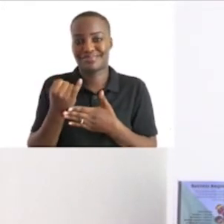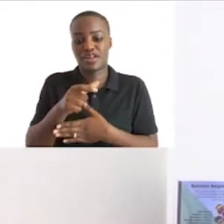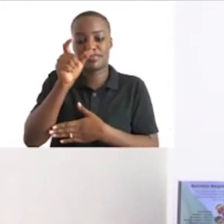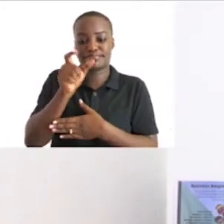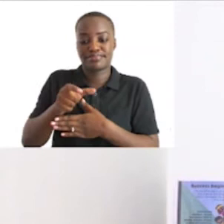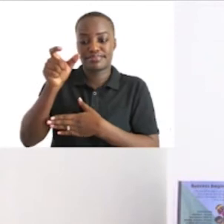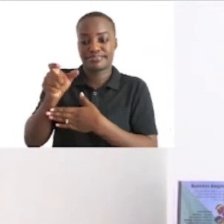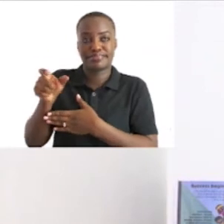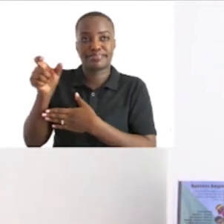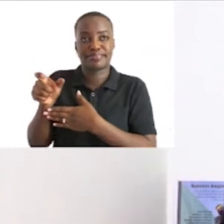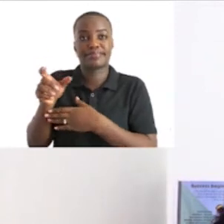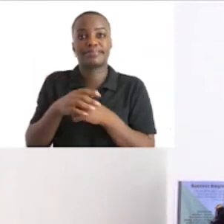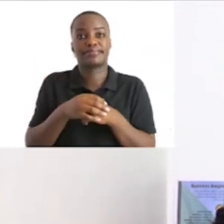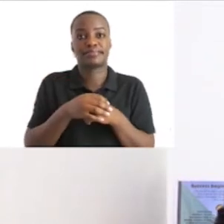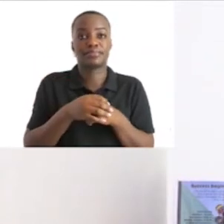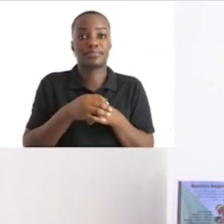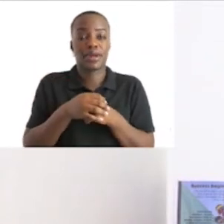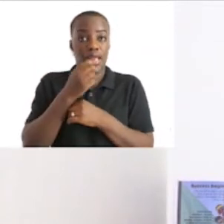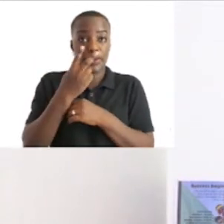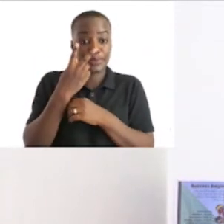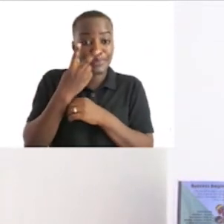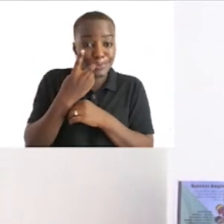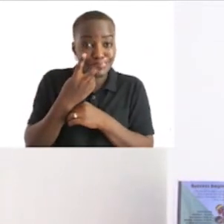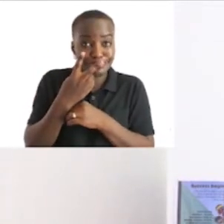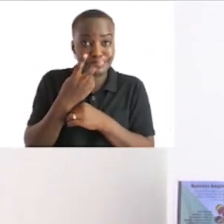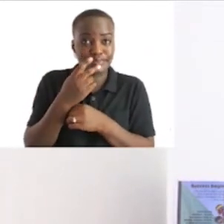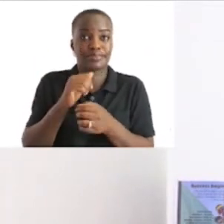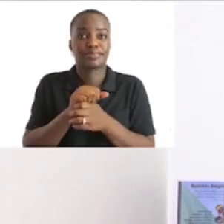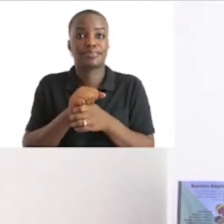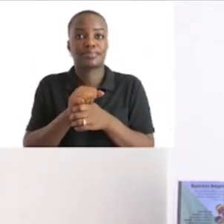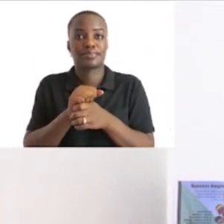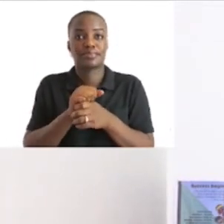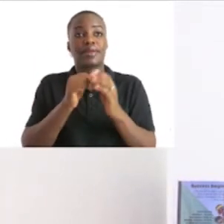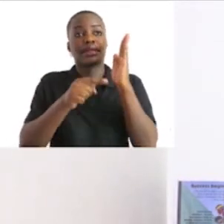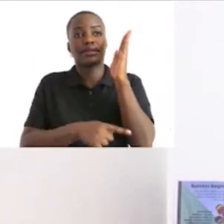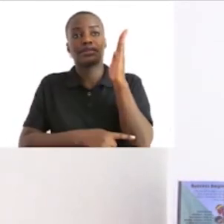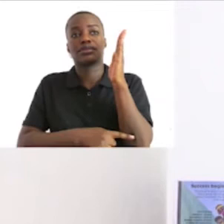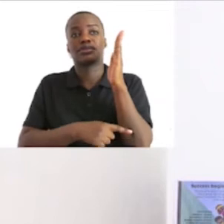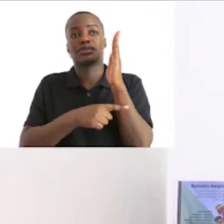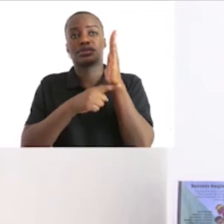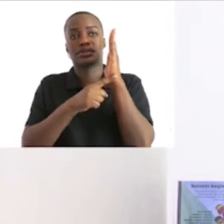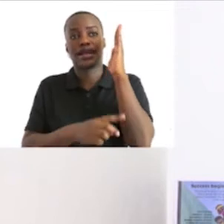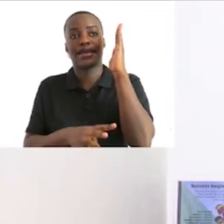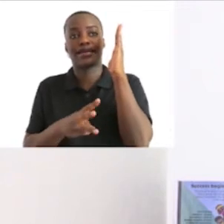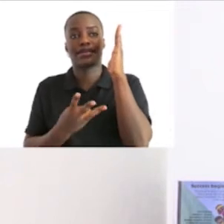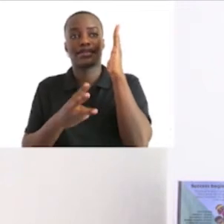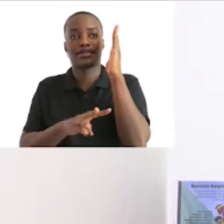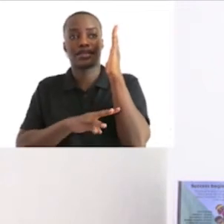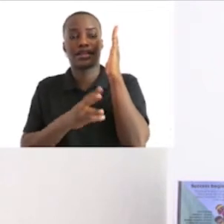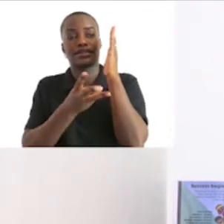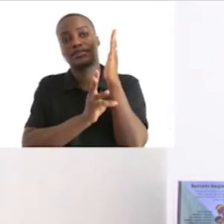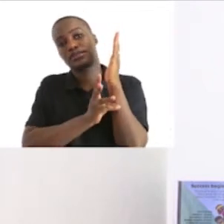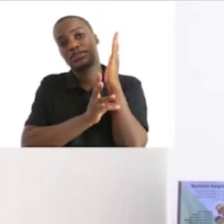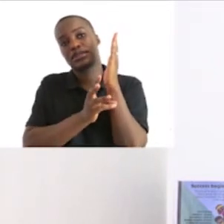graph. If we look closer, you can see that I have also put in my 3, my